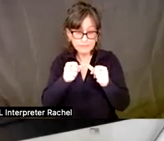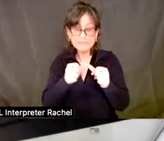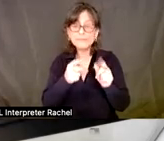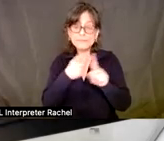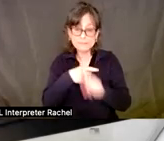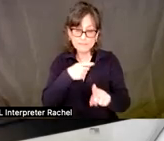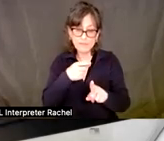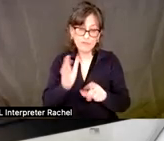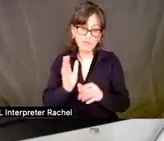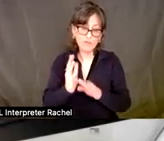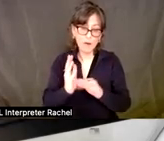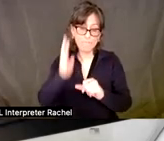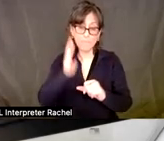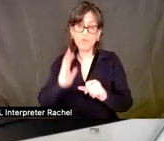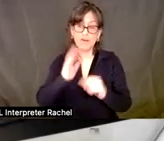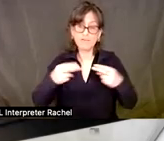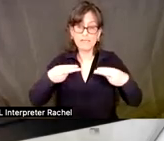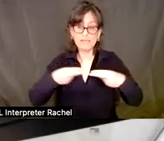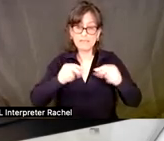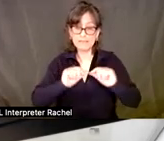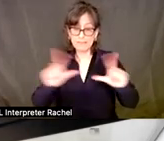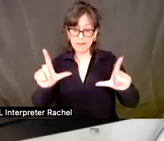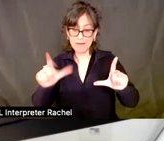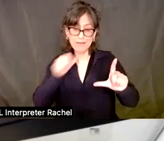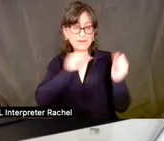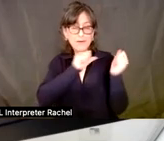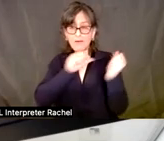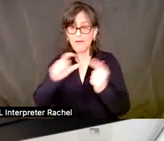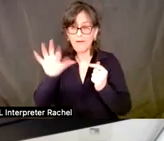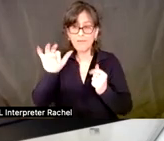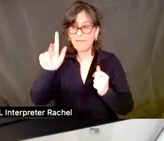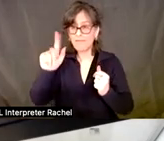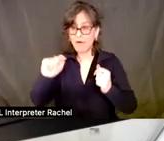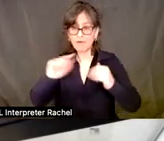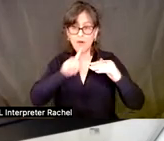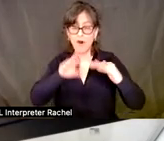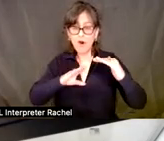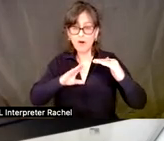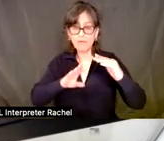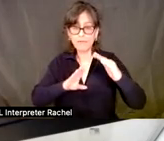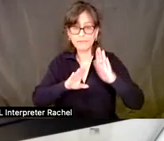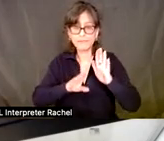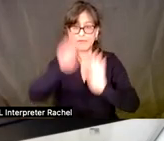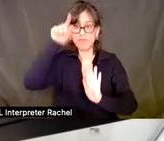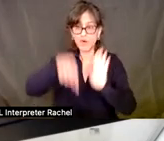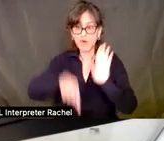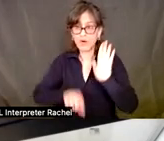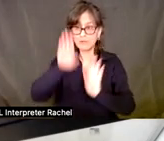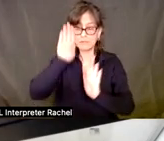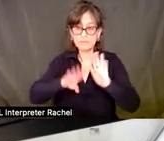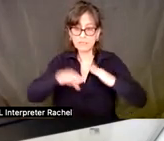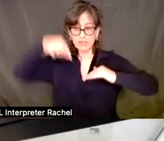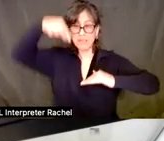earlier slide, not every fault is vertical. So, and since earthquakes occur deep in the earth,